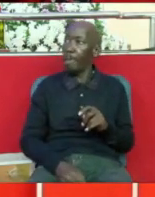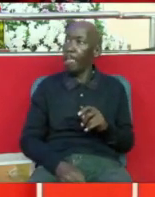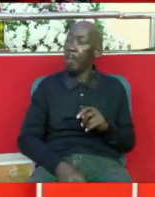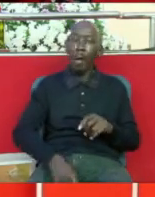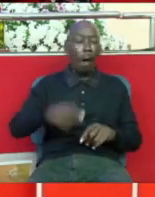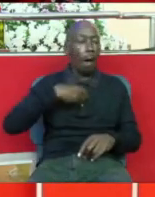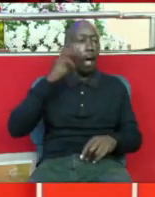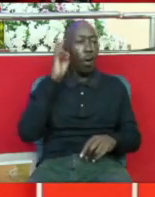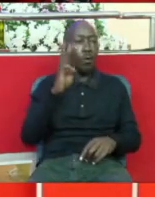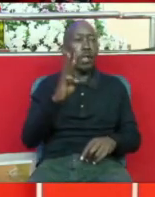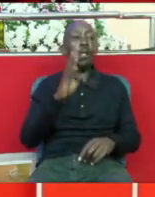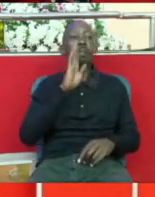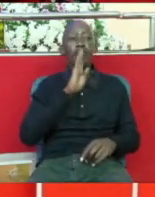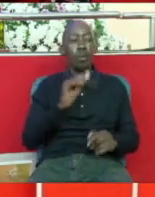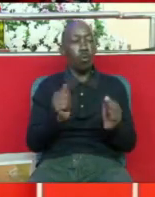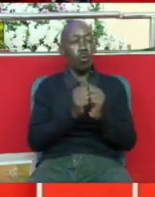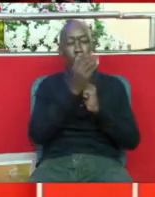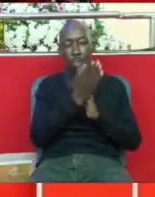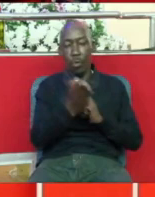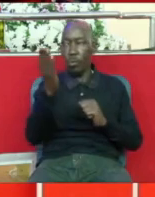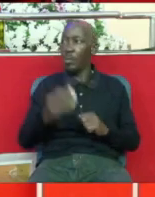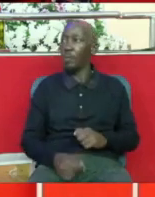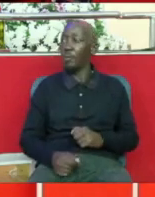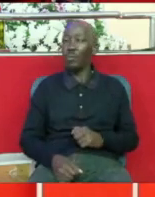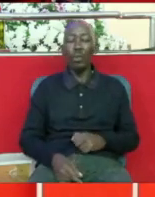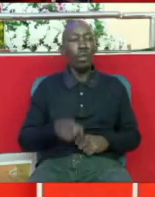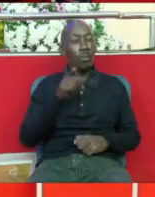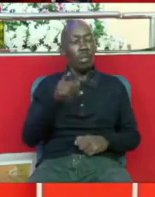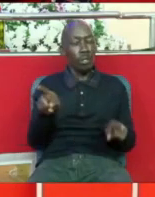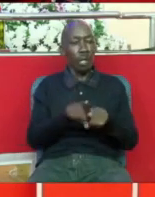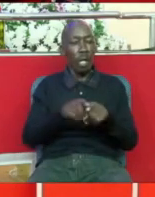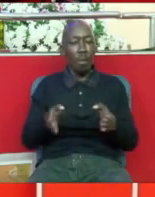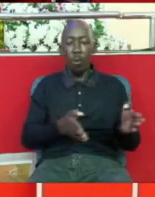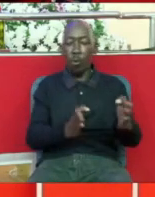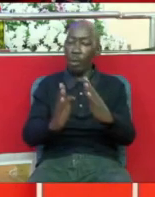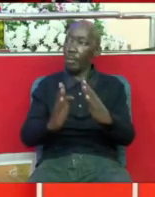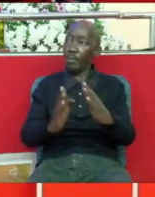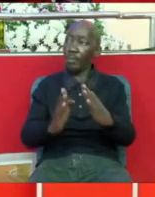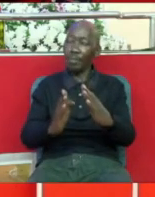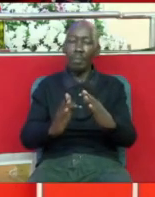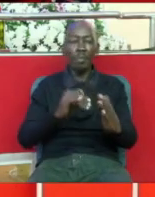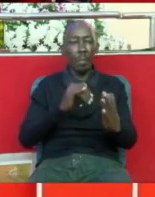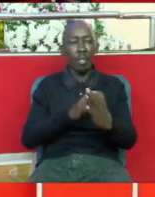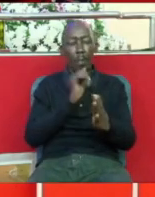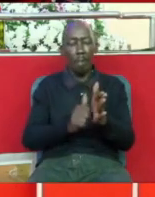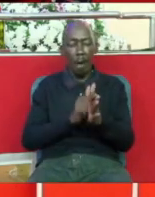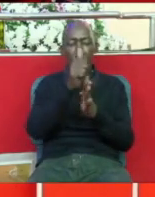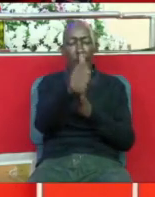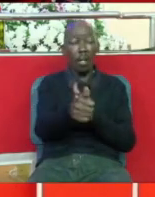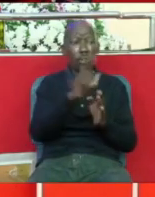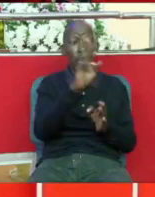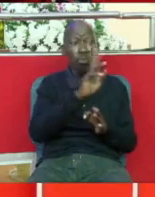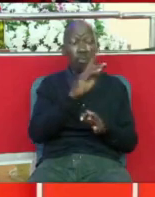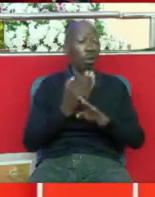I will be with you. Nitakuwa pamoja nanyi. It won't be the same way. Hamtakuwa vile vile. It's a path you have never used before.